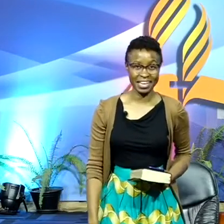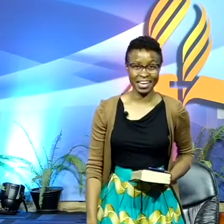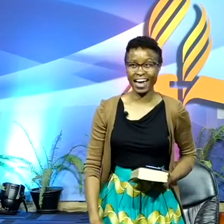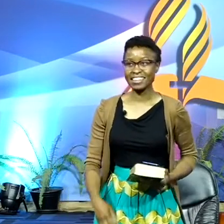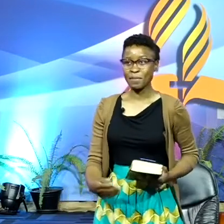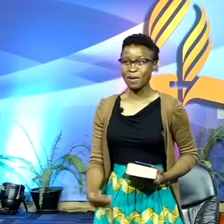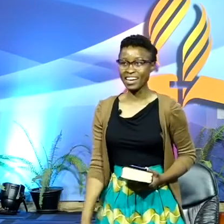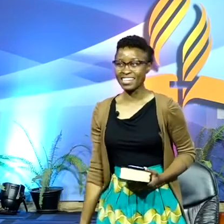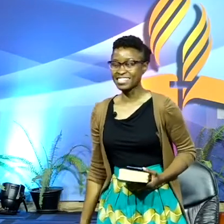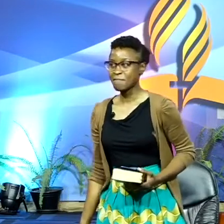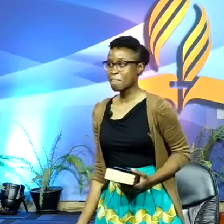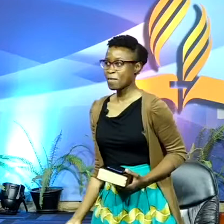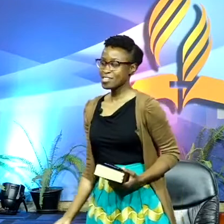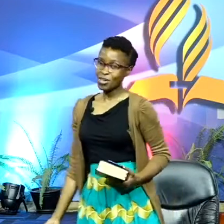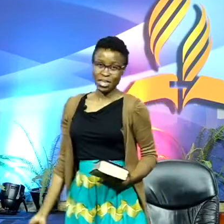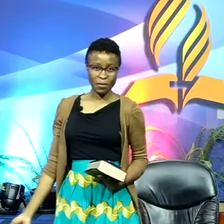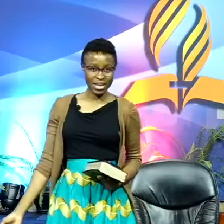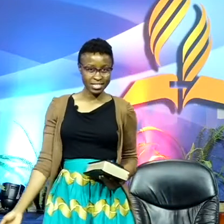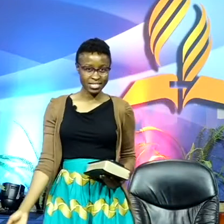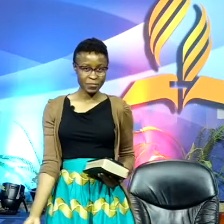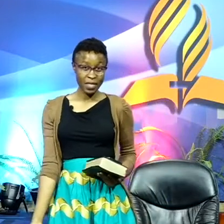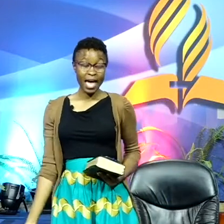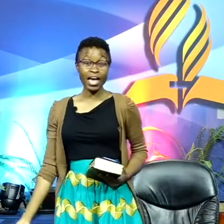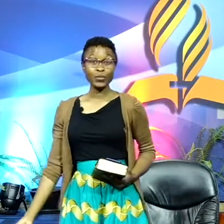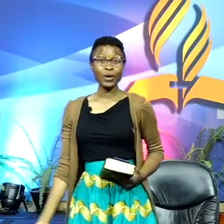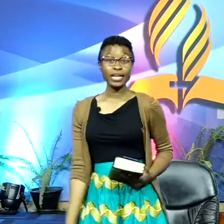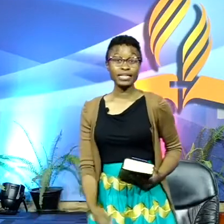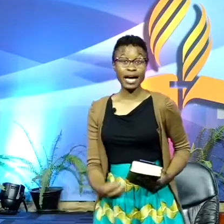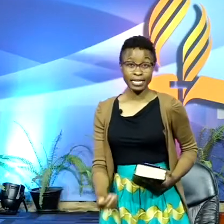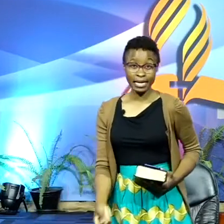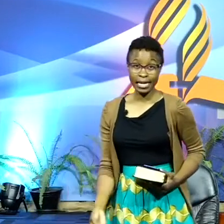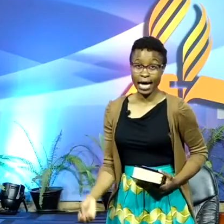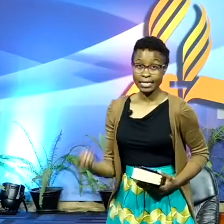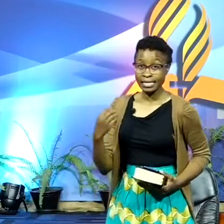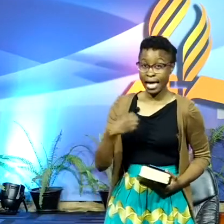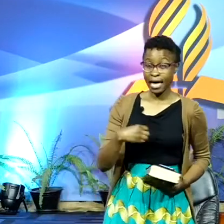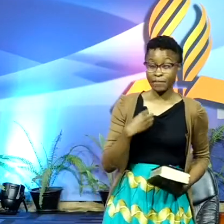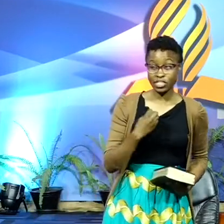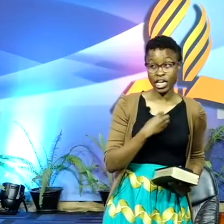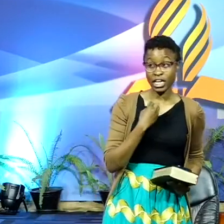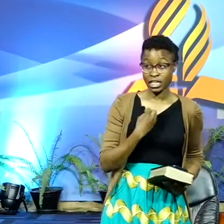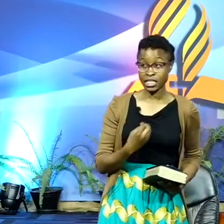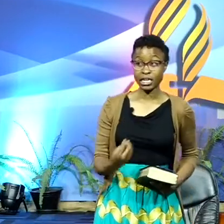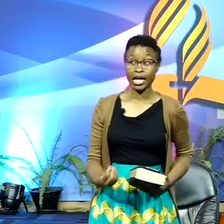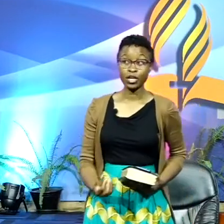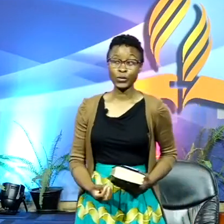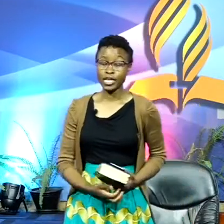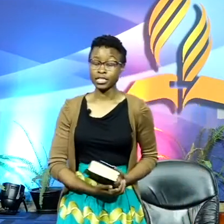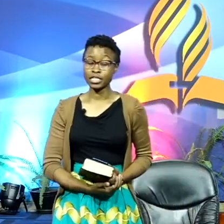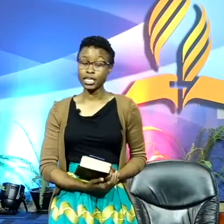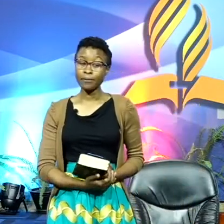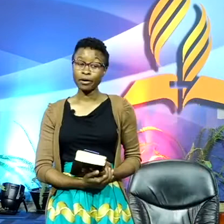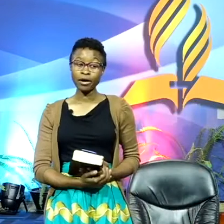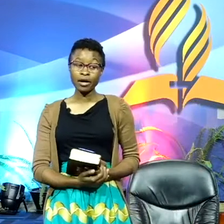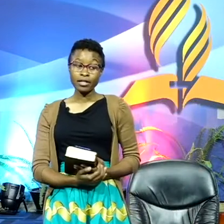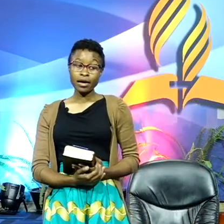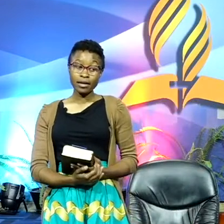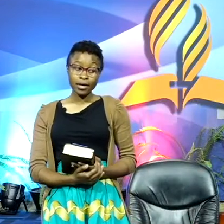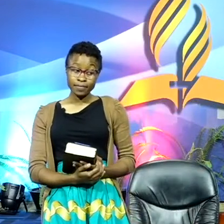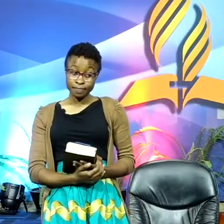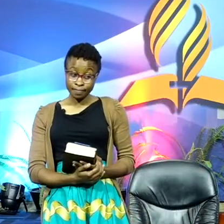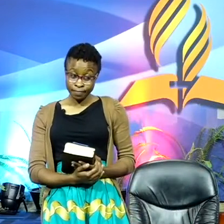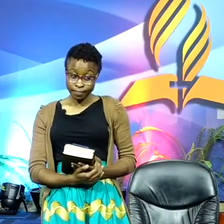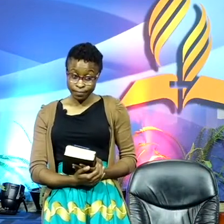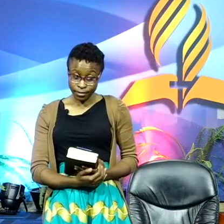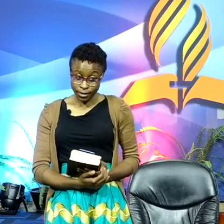eat with the king at the palace. And so they went. And when Daniel, Hananiah, Mishael, and Azariah looked at the table,